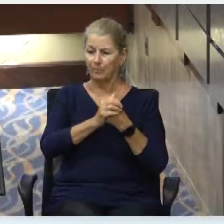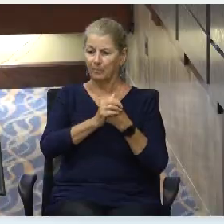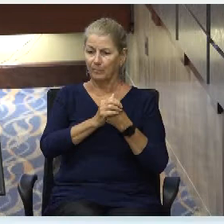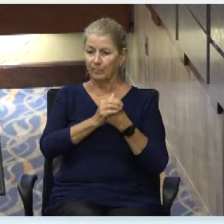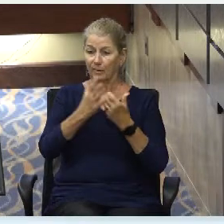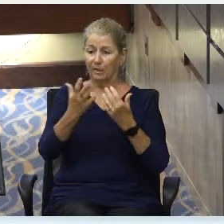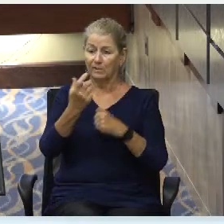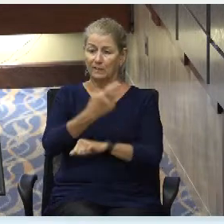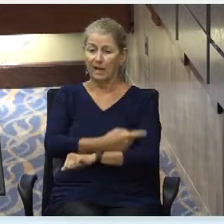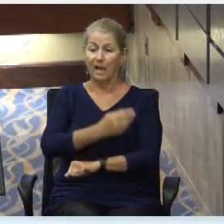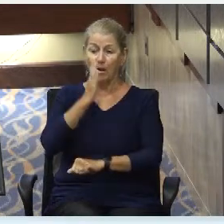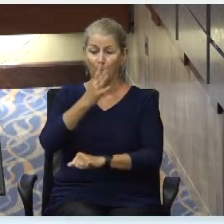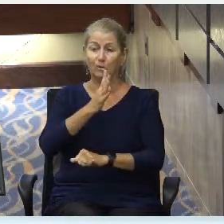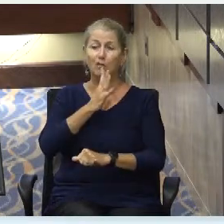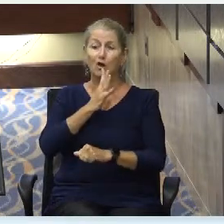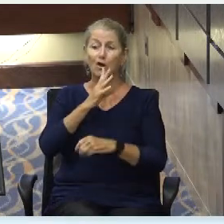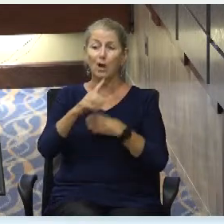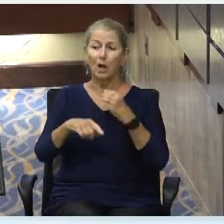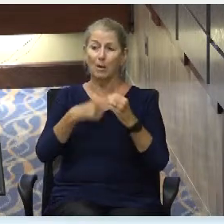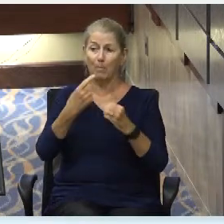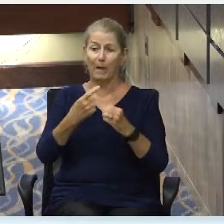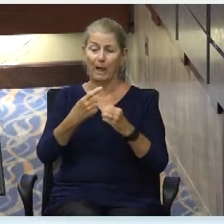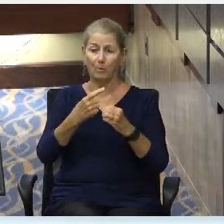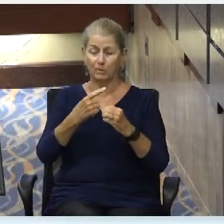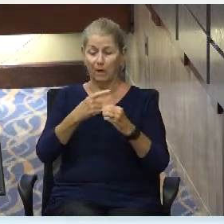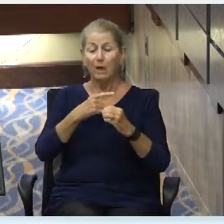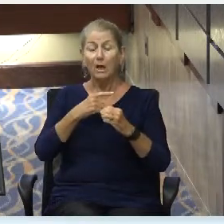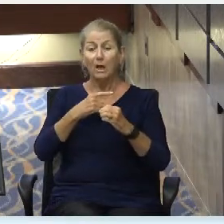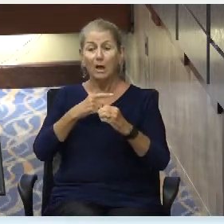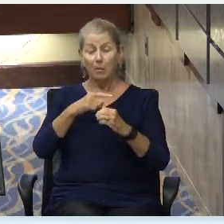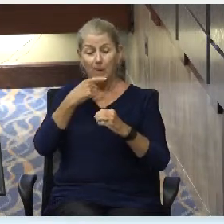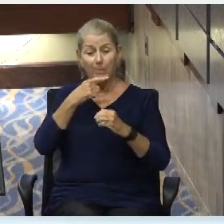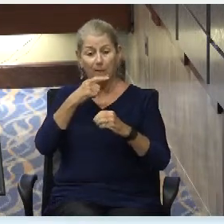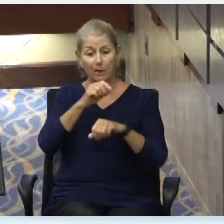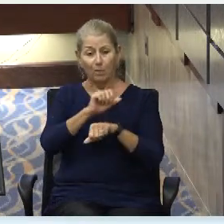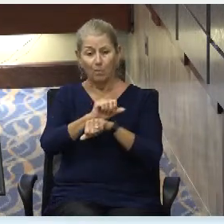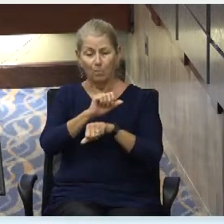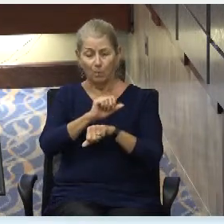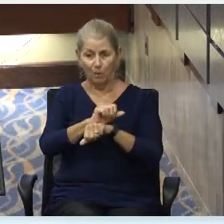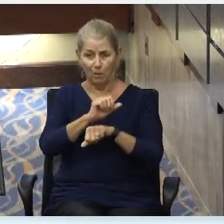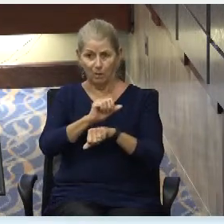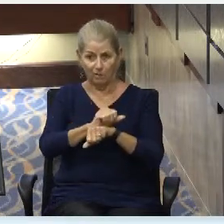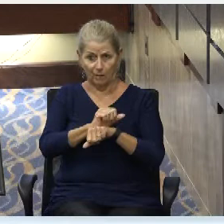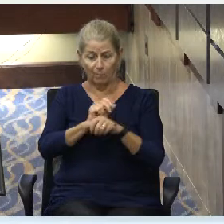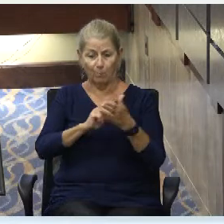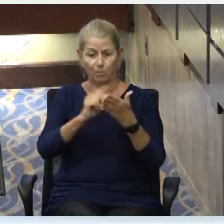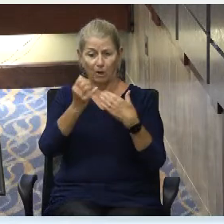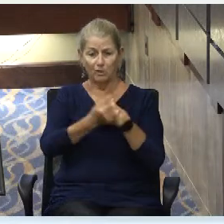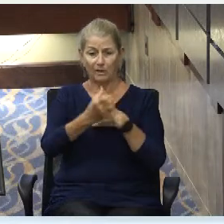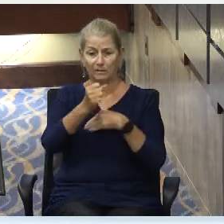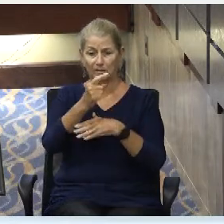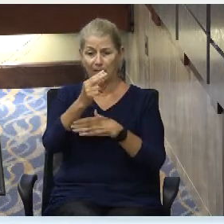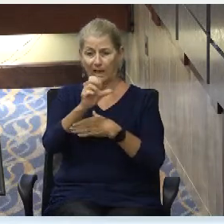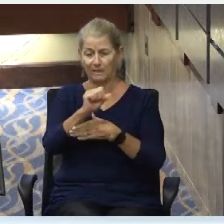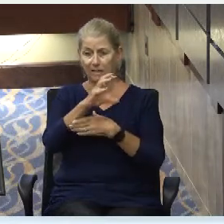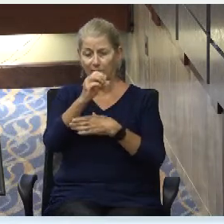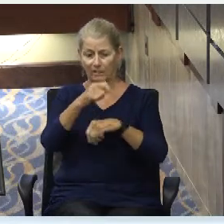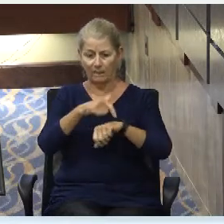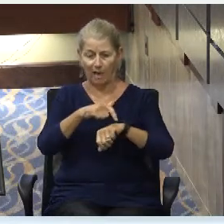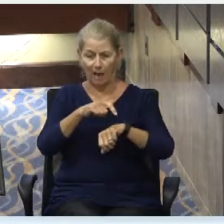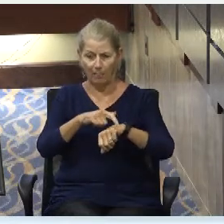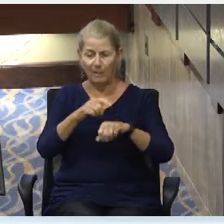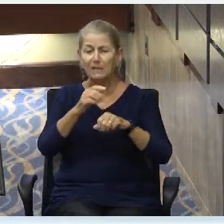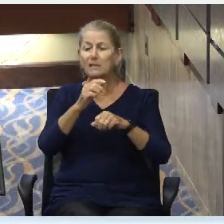So today we're going to talk about public works projects and their status, what the current schedules are for those